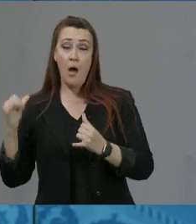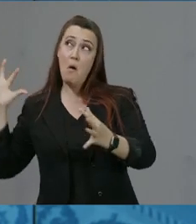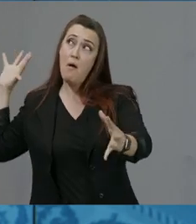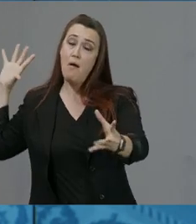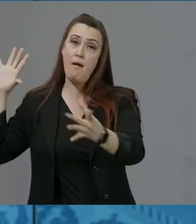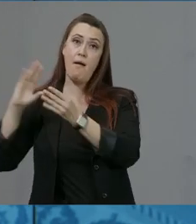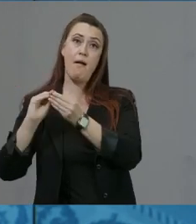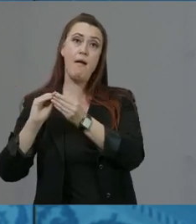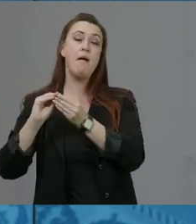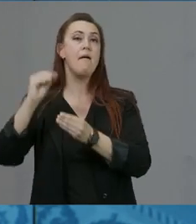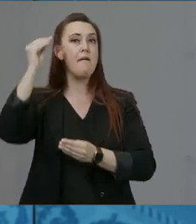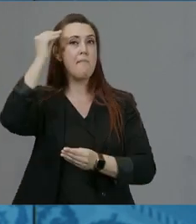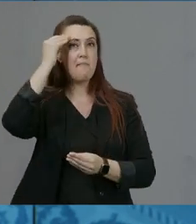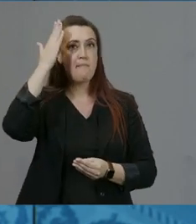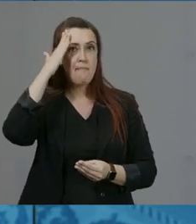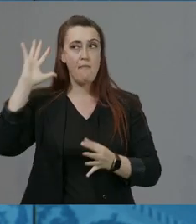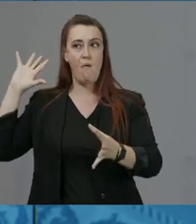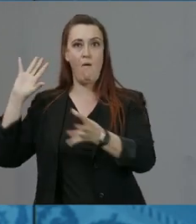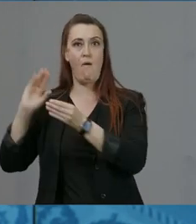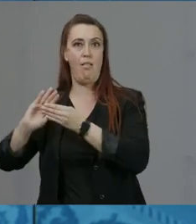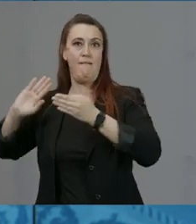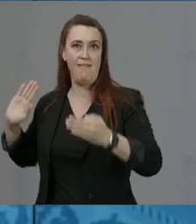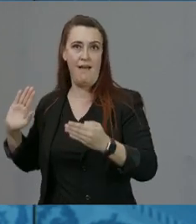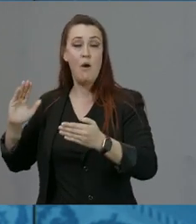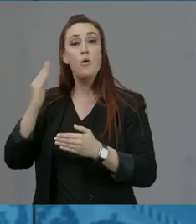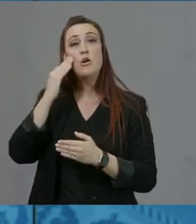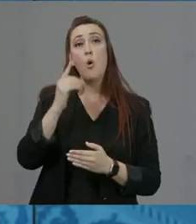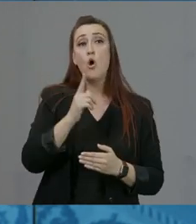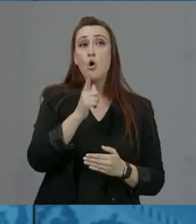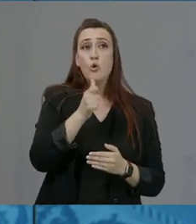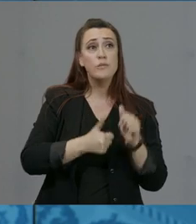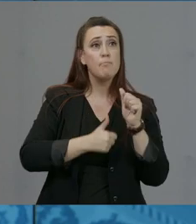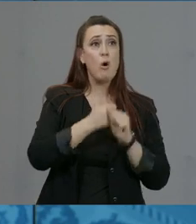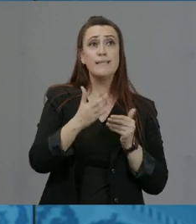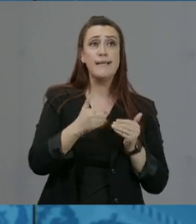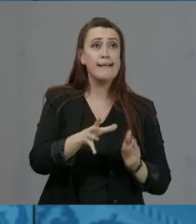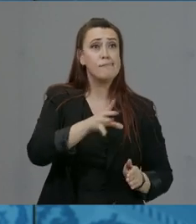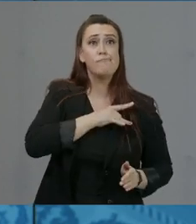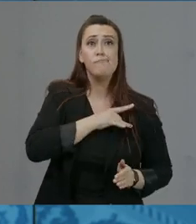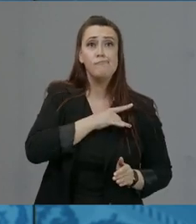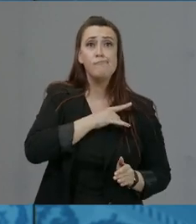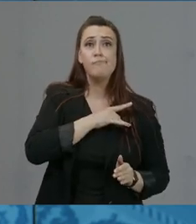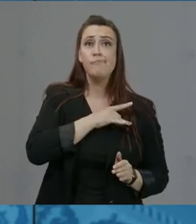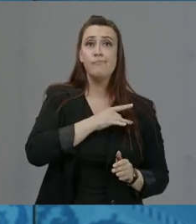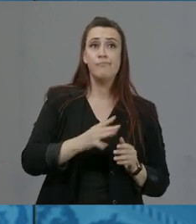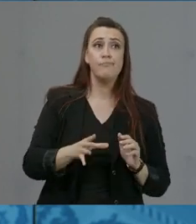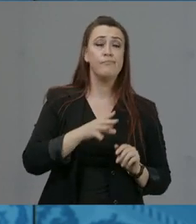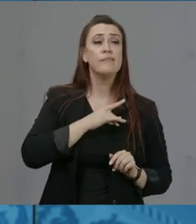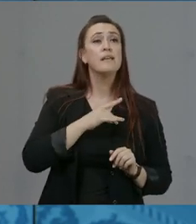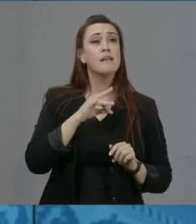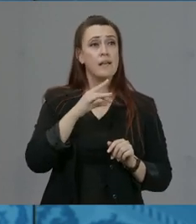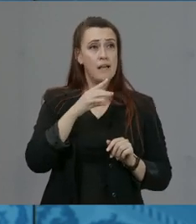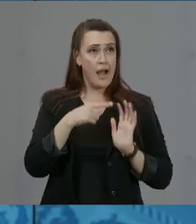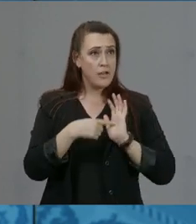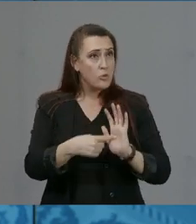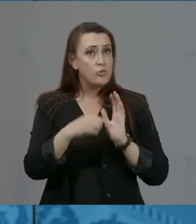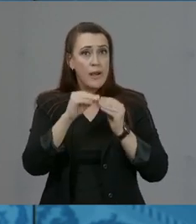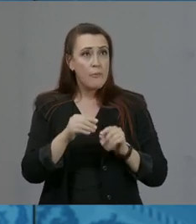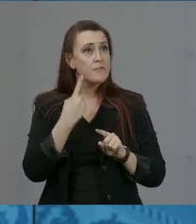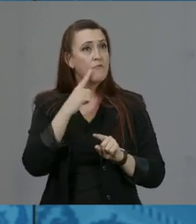We know who's most vulnerable. I shared with you where we are on hospital capacity and intensive